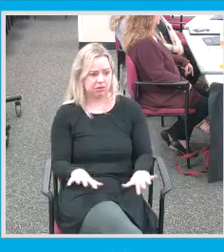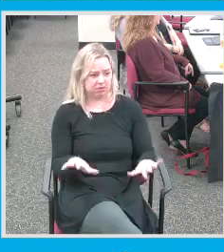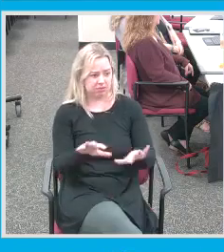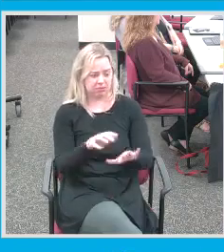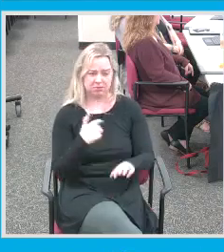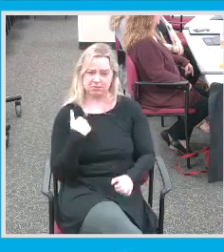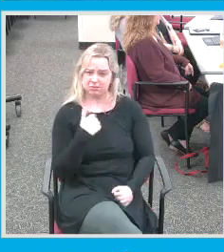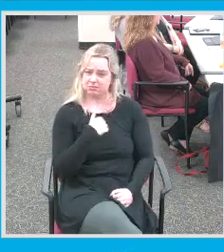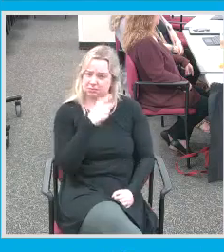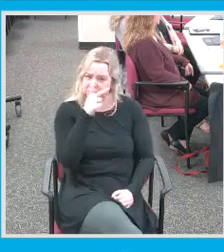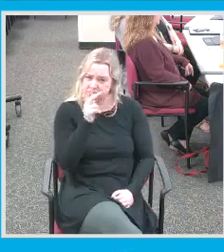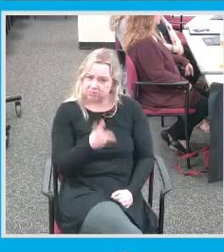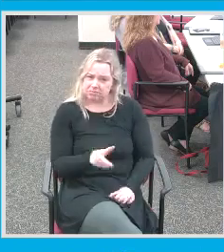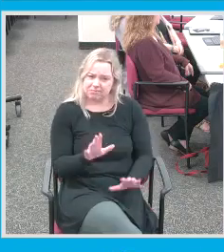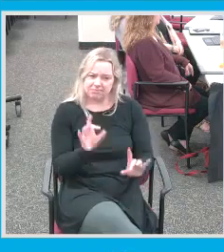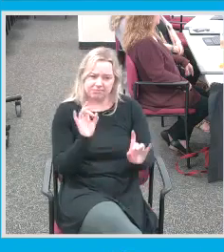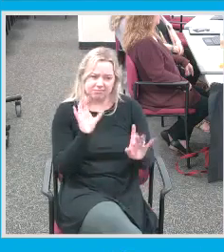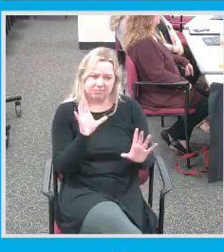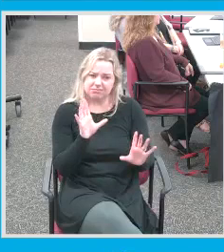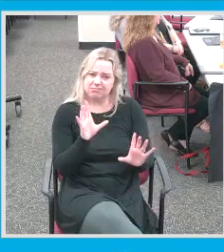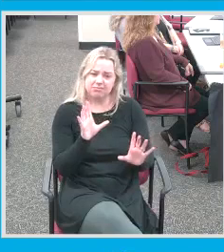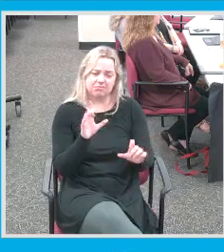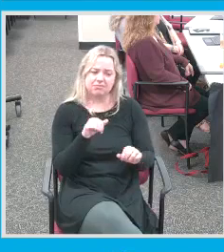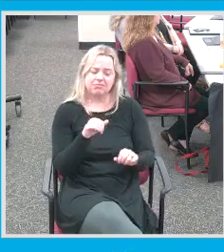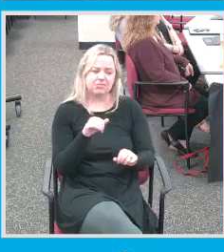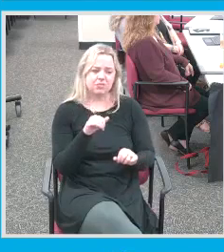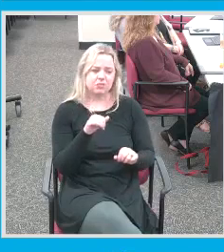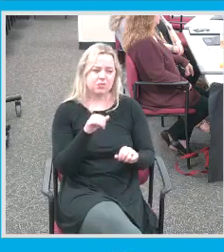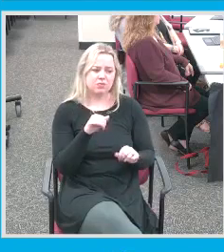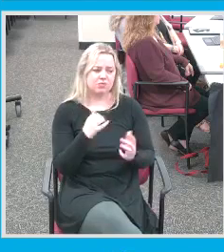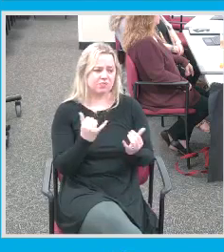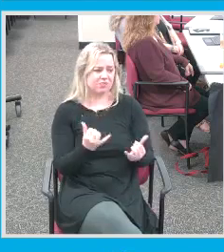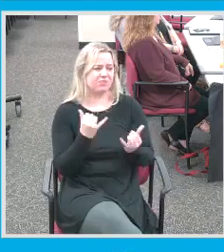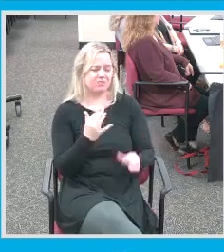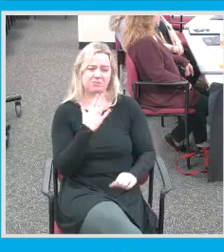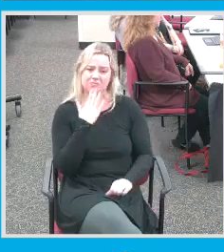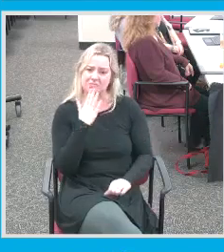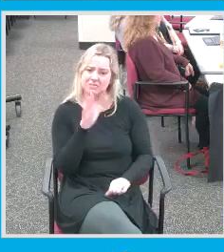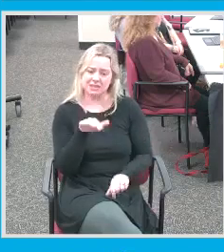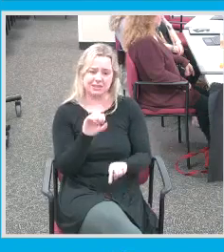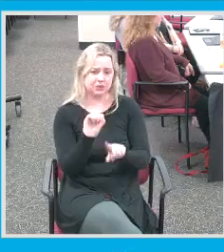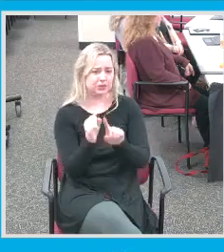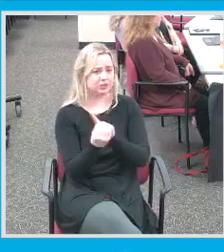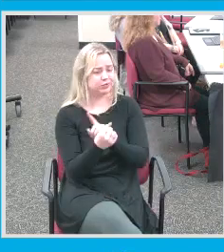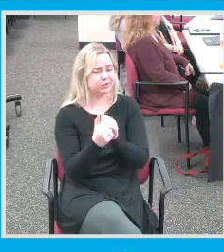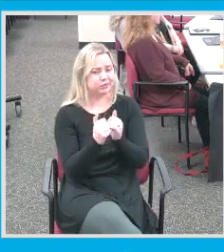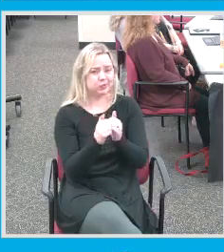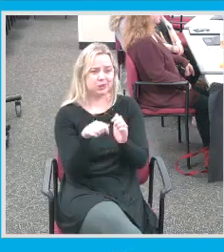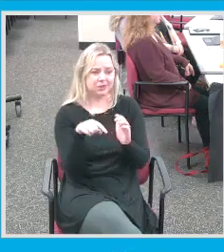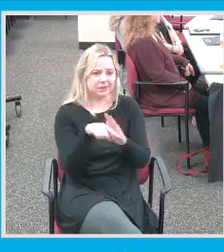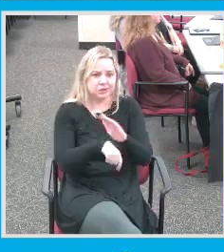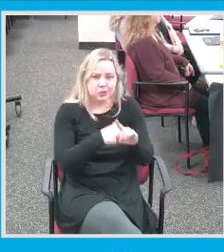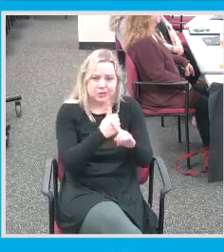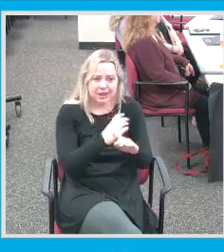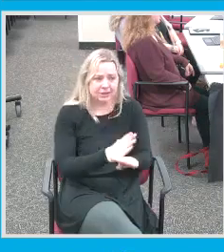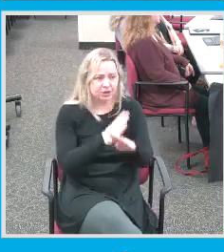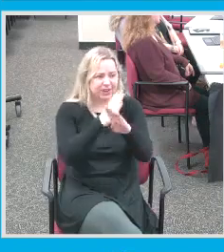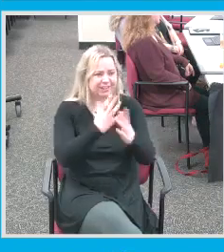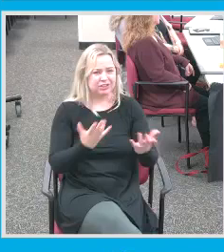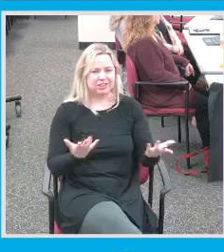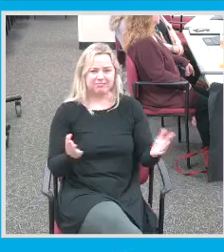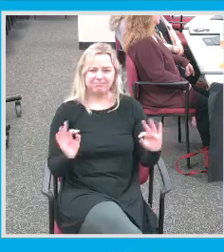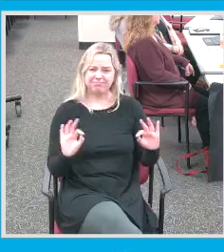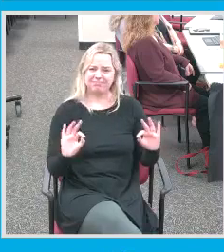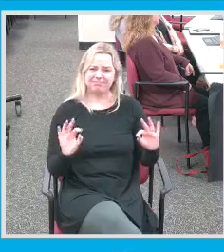that we're really sort of in a bad place as far as suicide prevention and numbers of